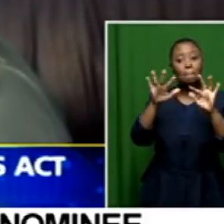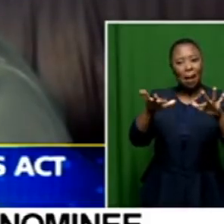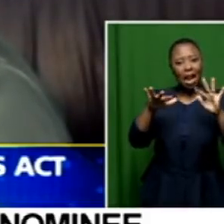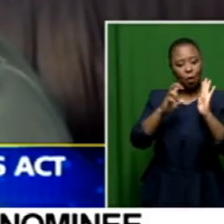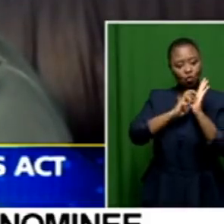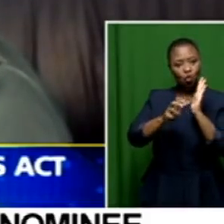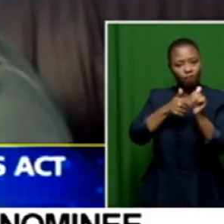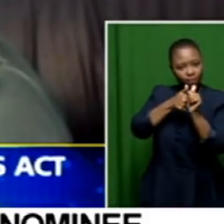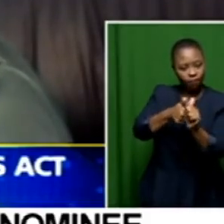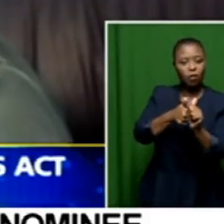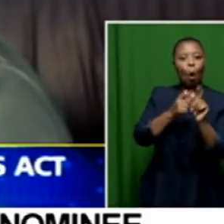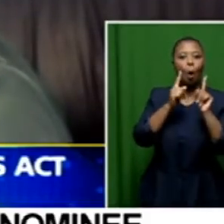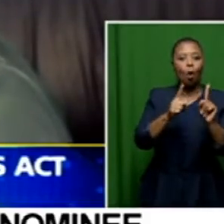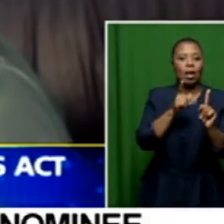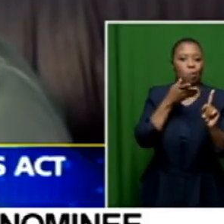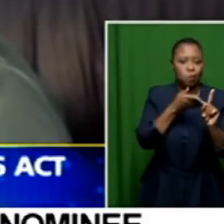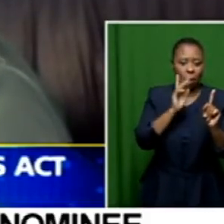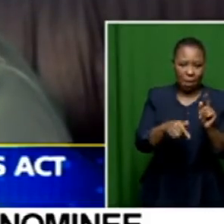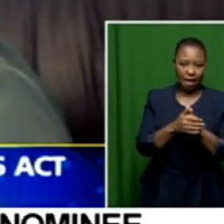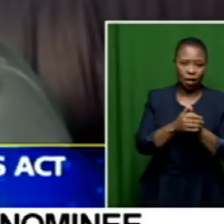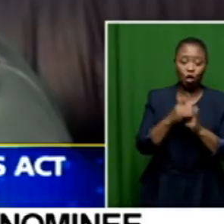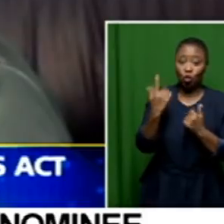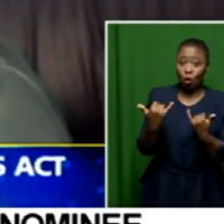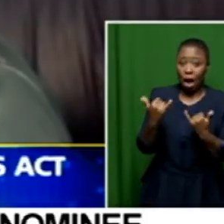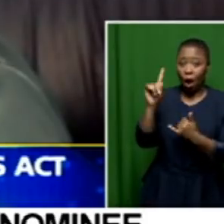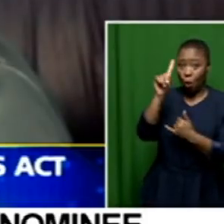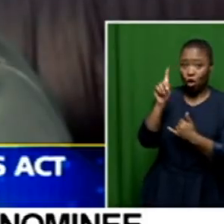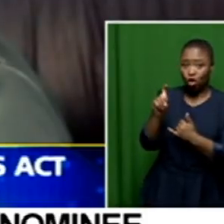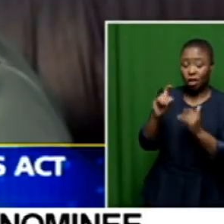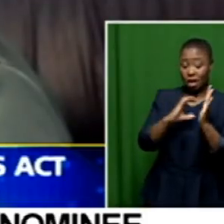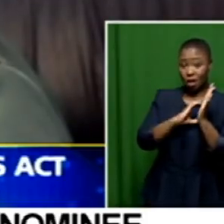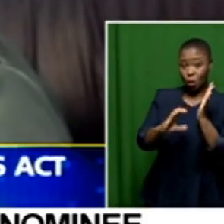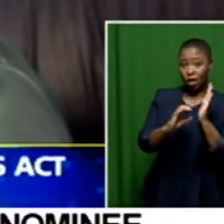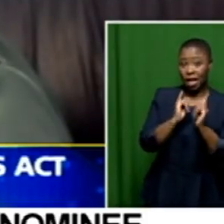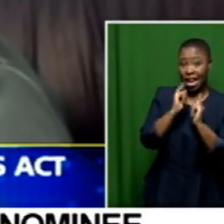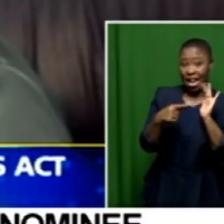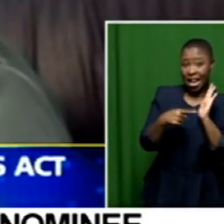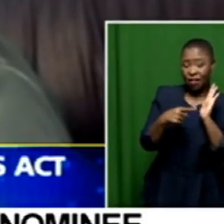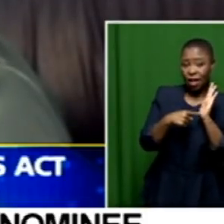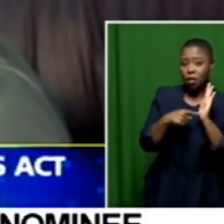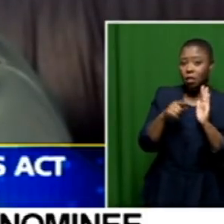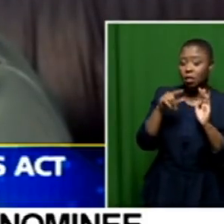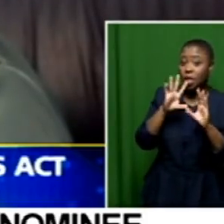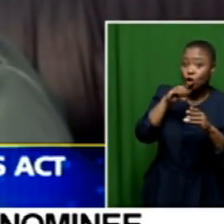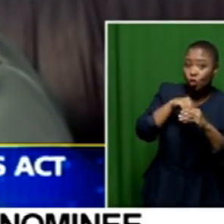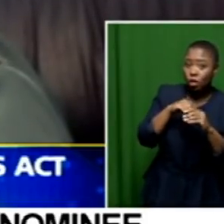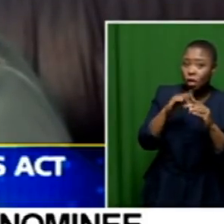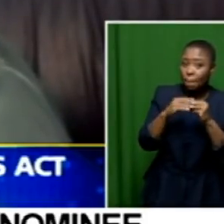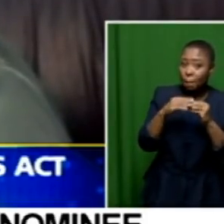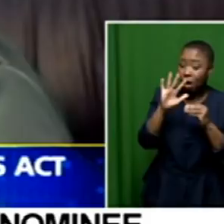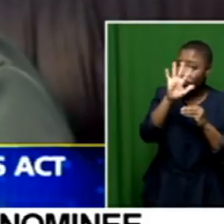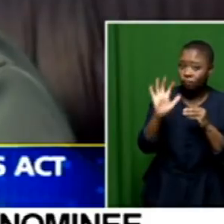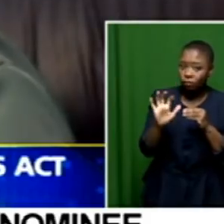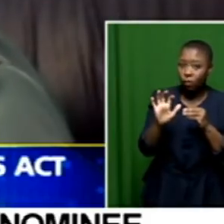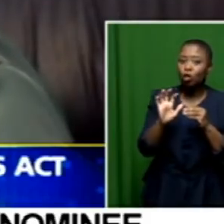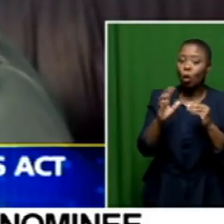orders. The question is, does person in Section 11 include members? The majority